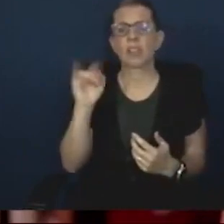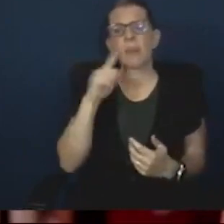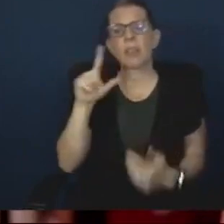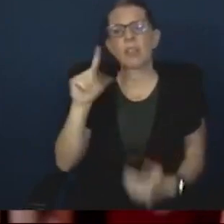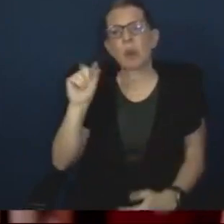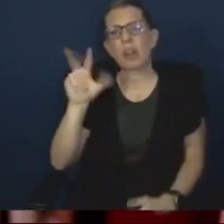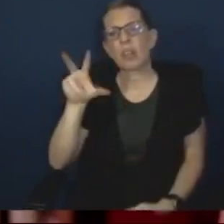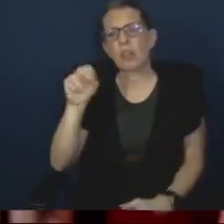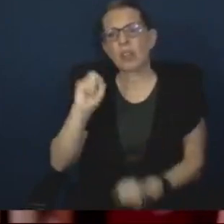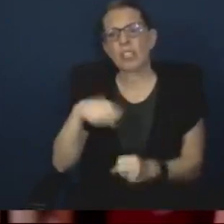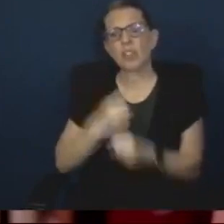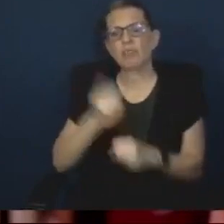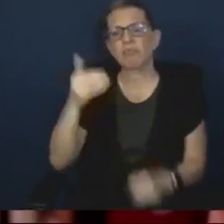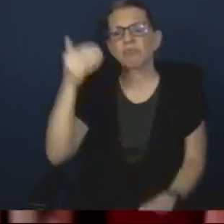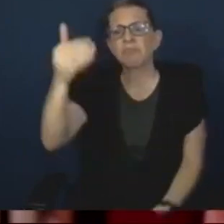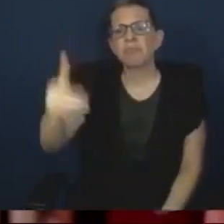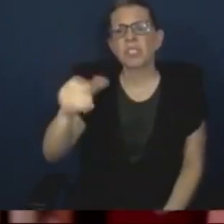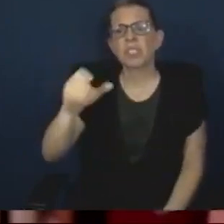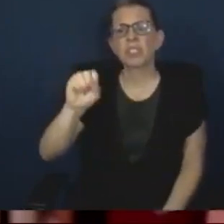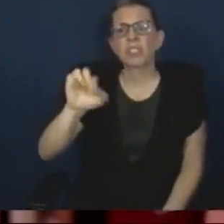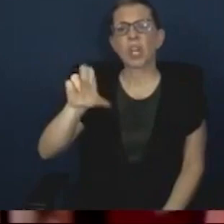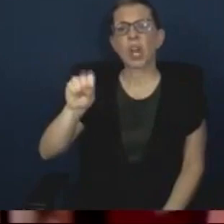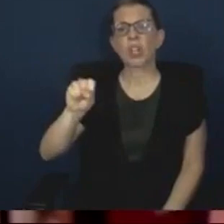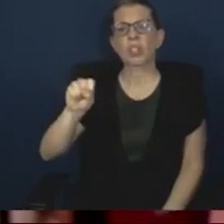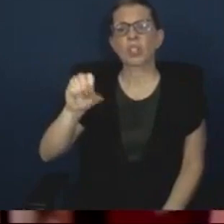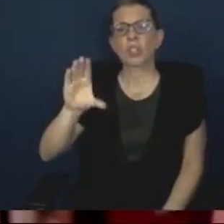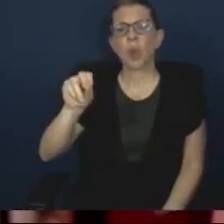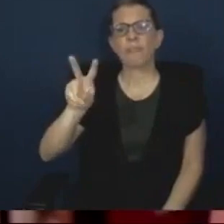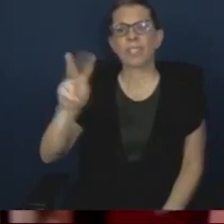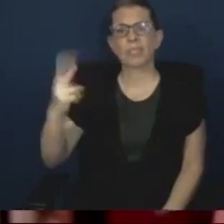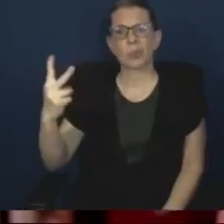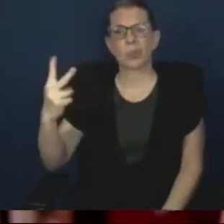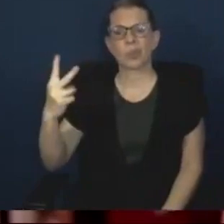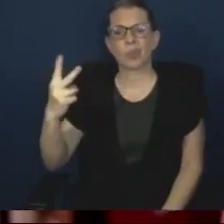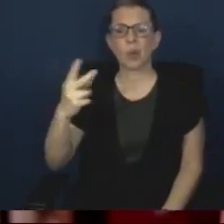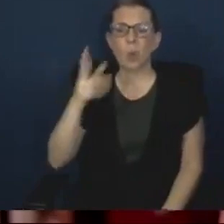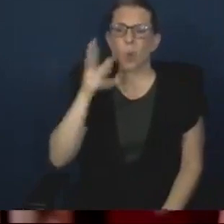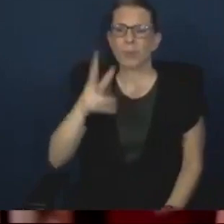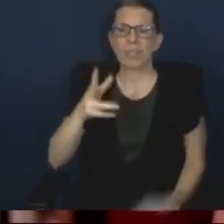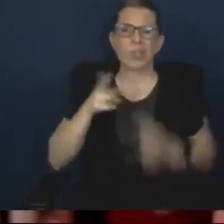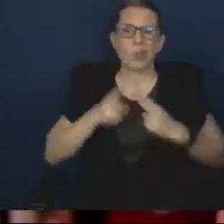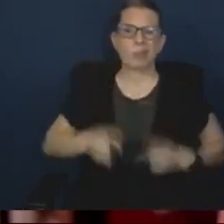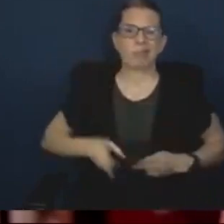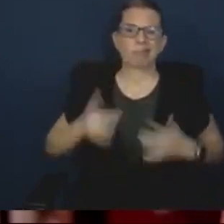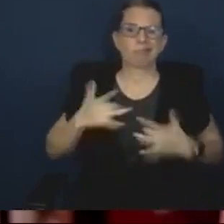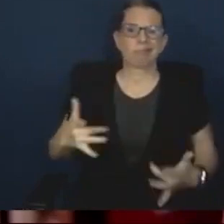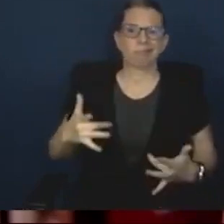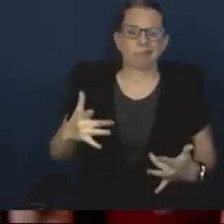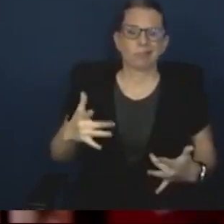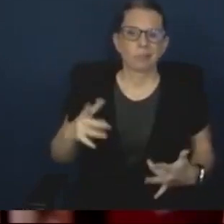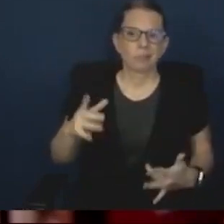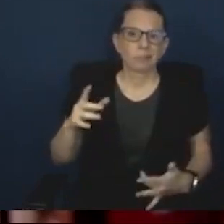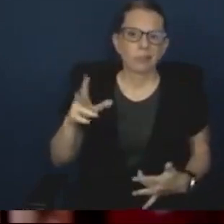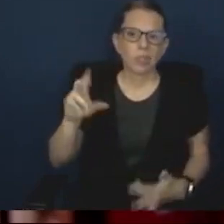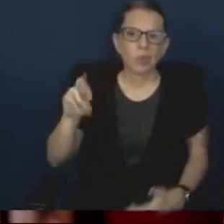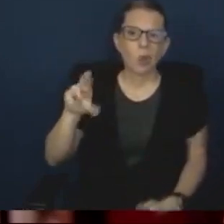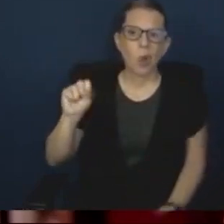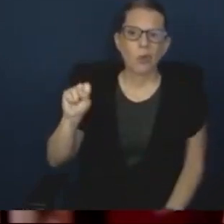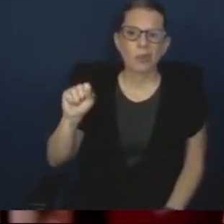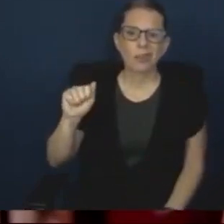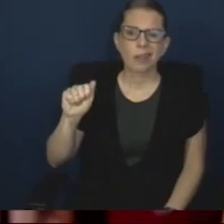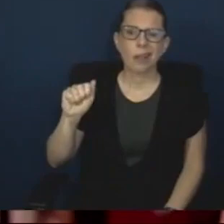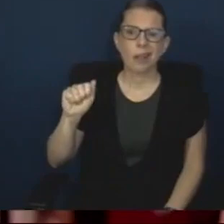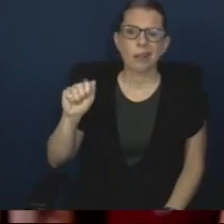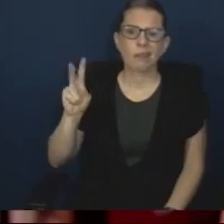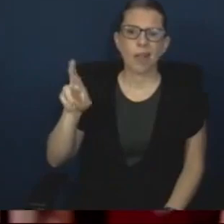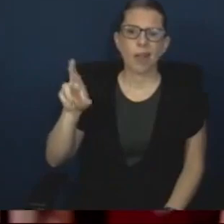that SARS-CoV-2 will be human common cold coronavirus number five. We might even not even need to vaccinate against